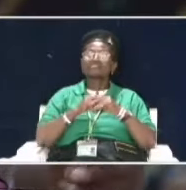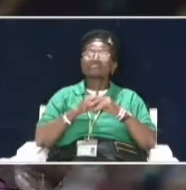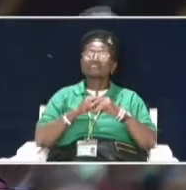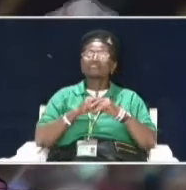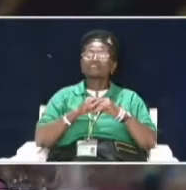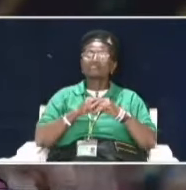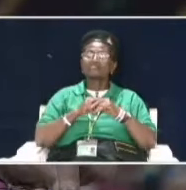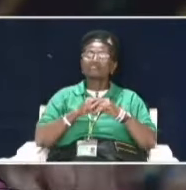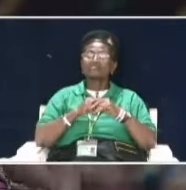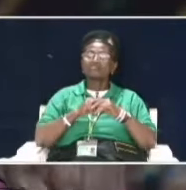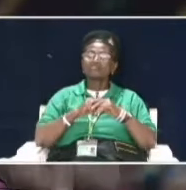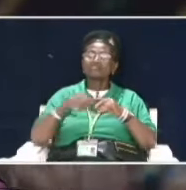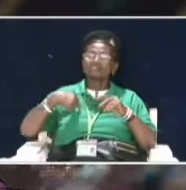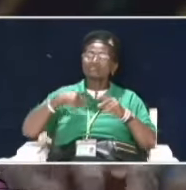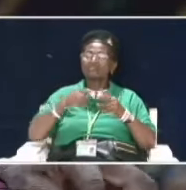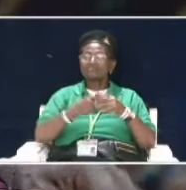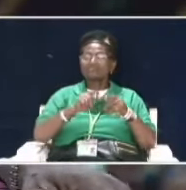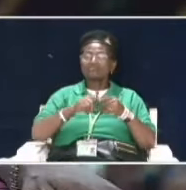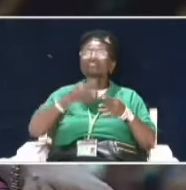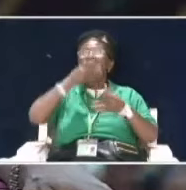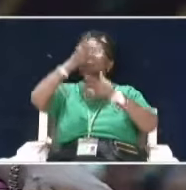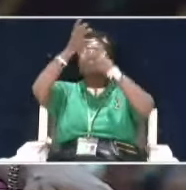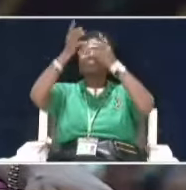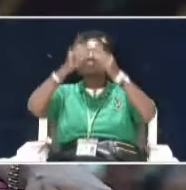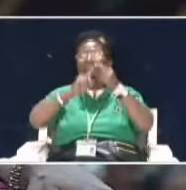Then we're going to cry to God